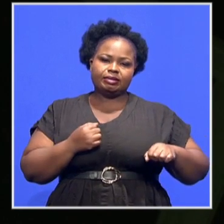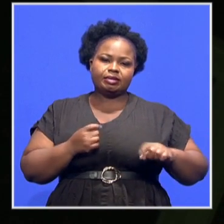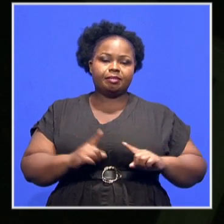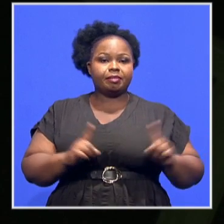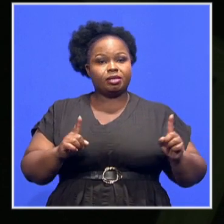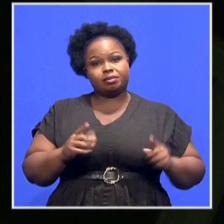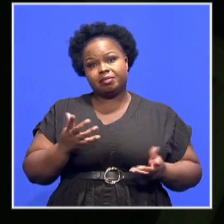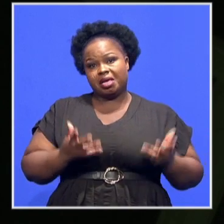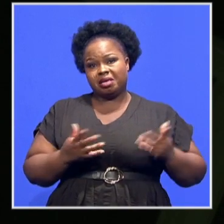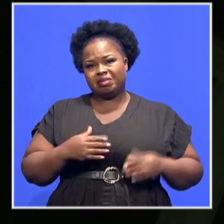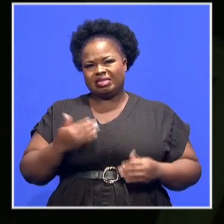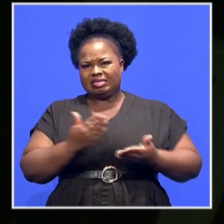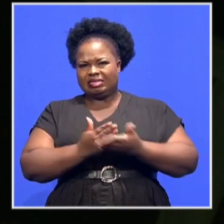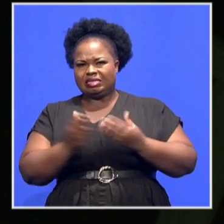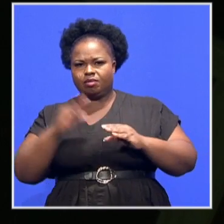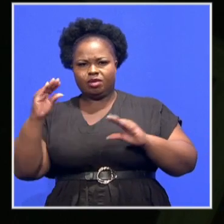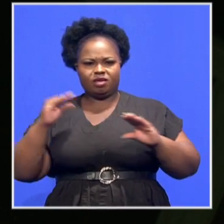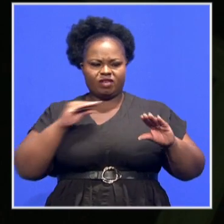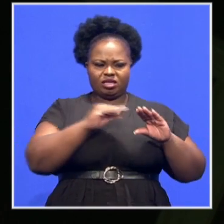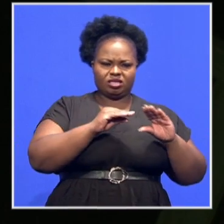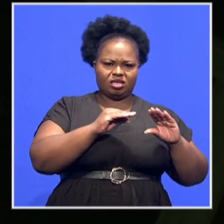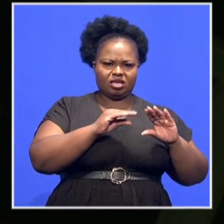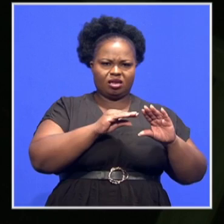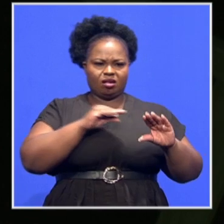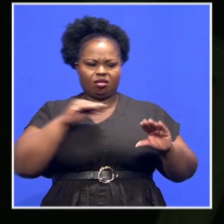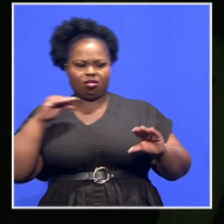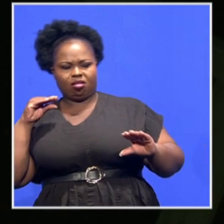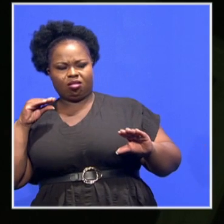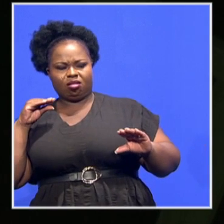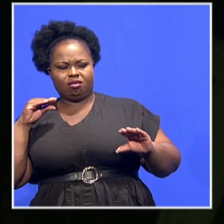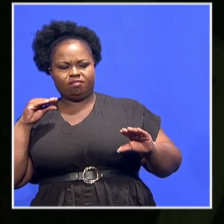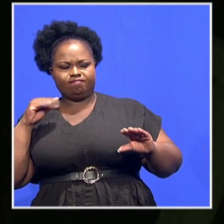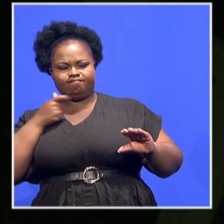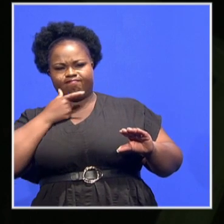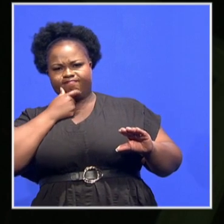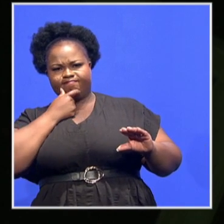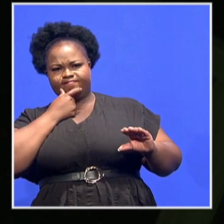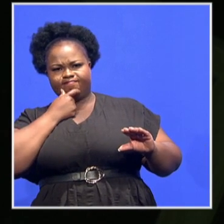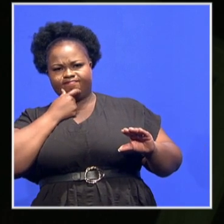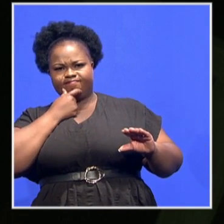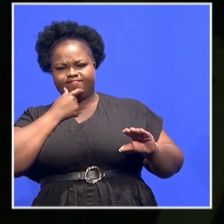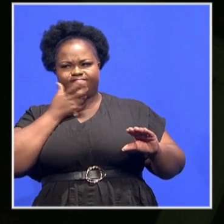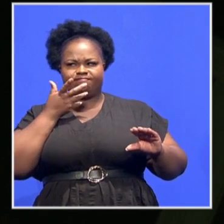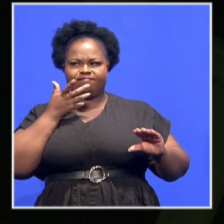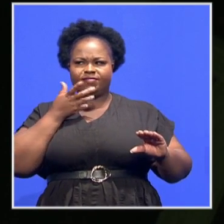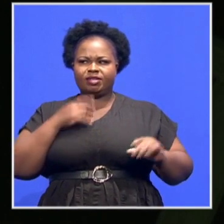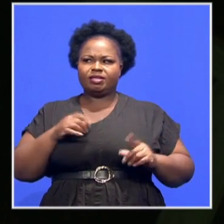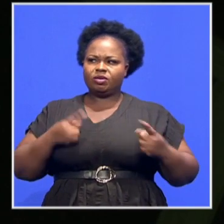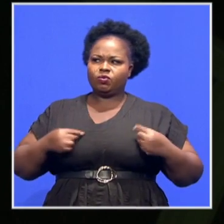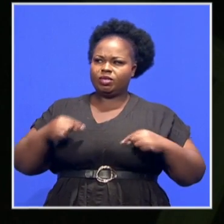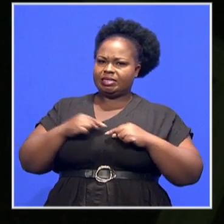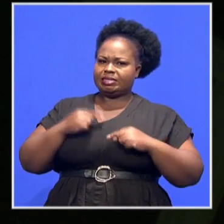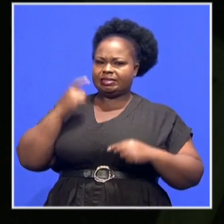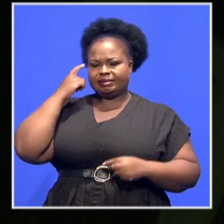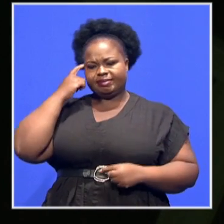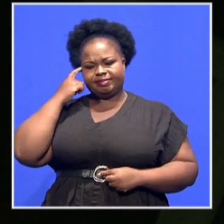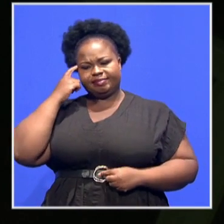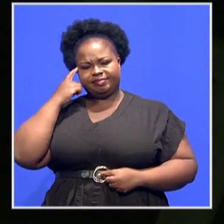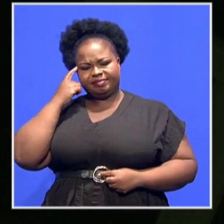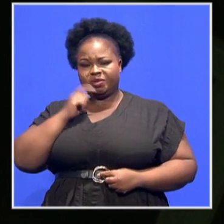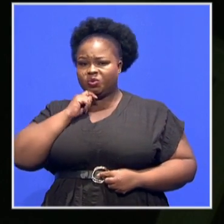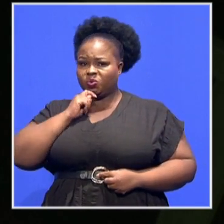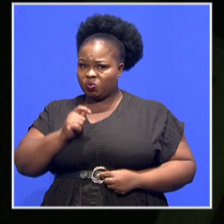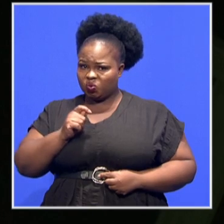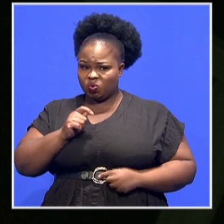of you to stop, to stand back for a while, and to ask ourselves whether we would be able to create